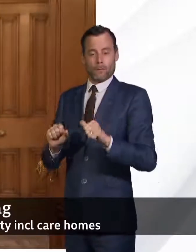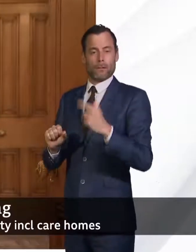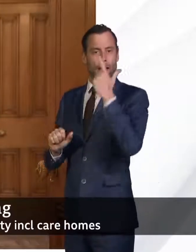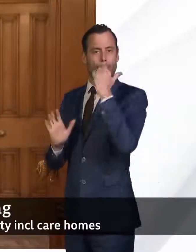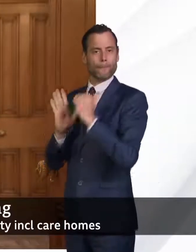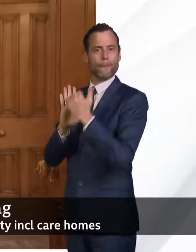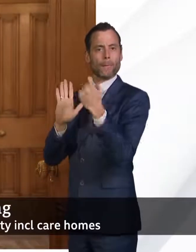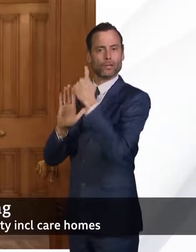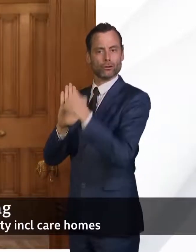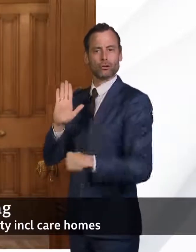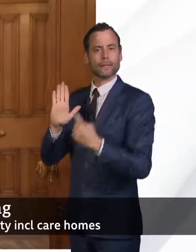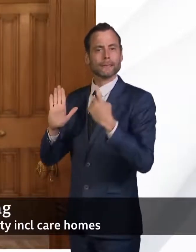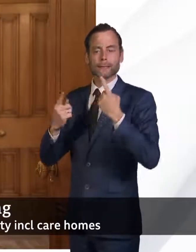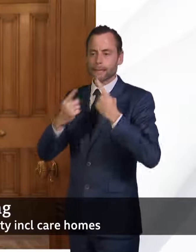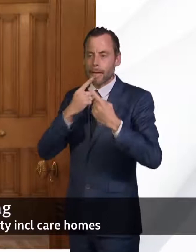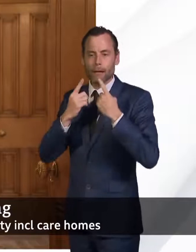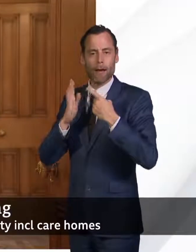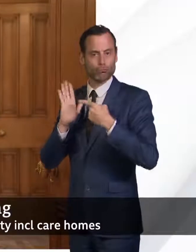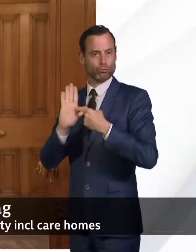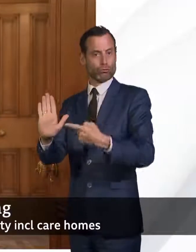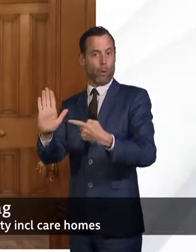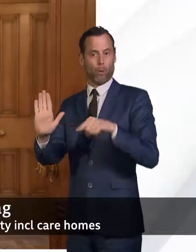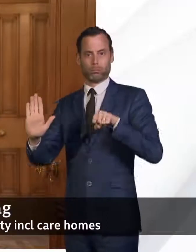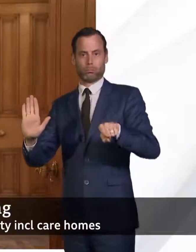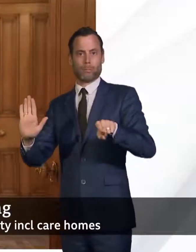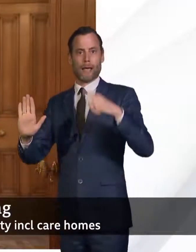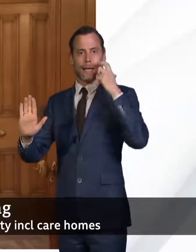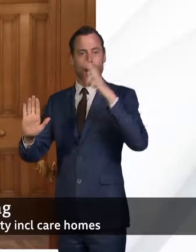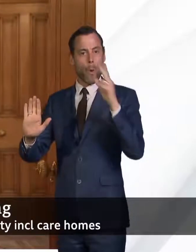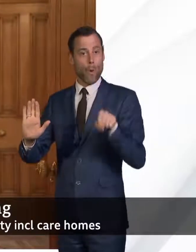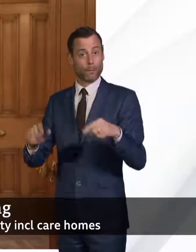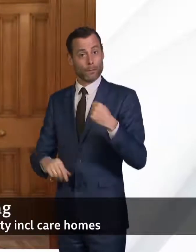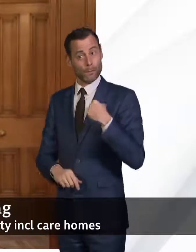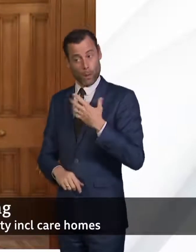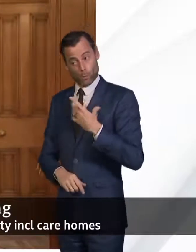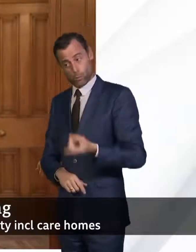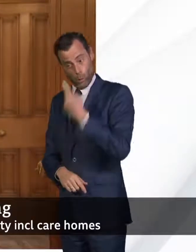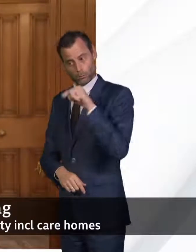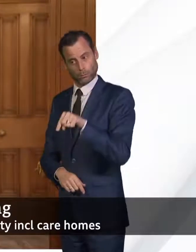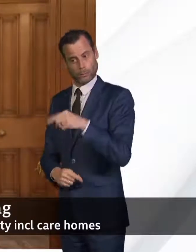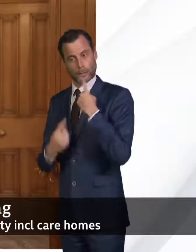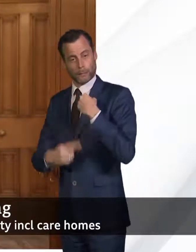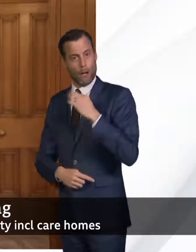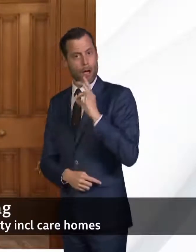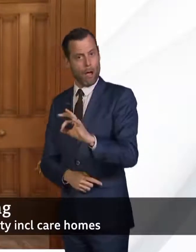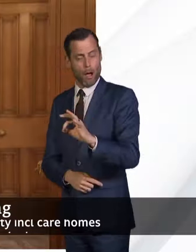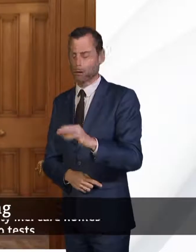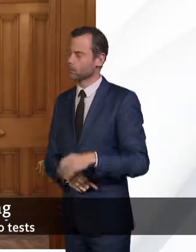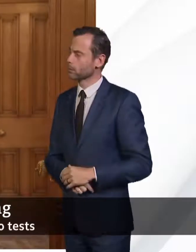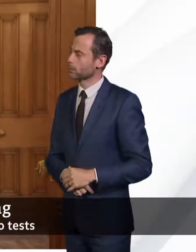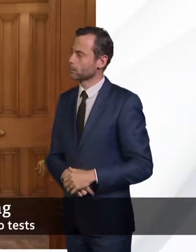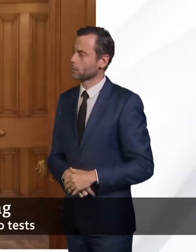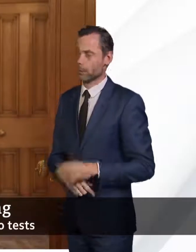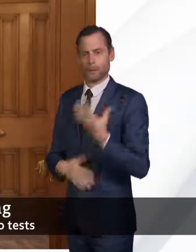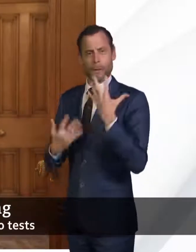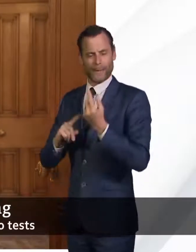homes. I asked for that to start, and I think we talked about it a week or so ago, and now